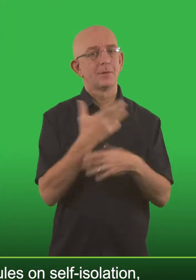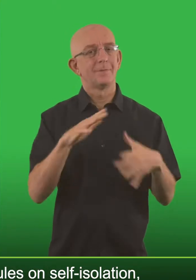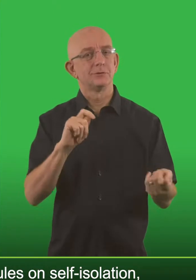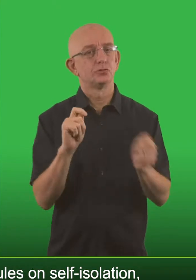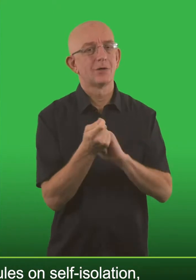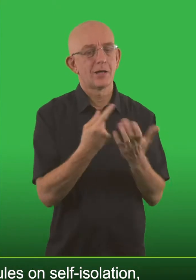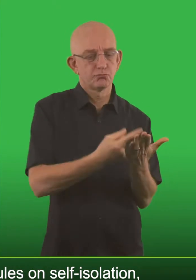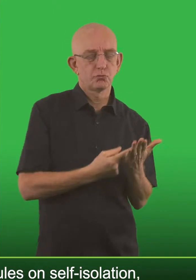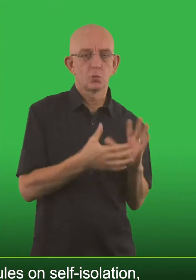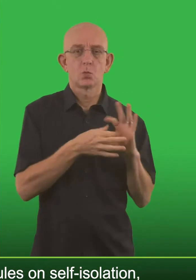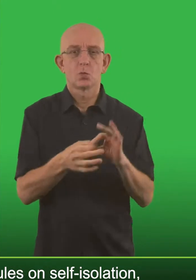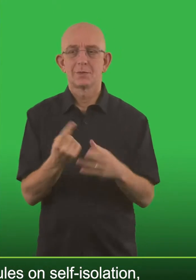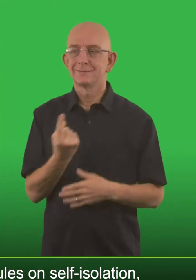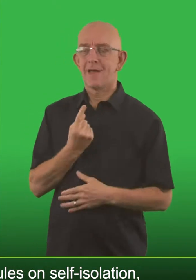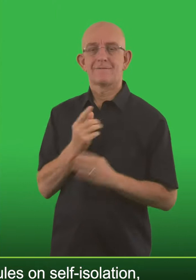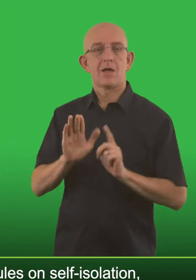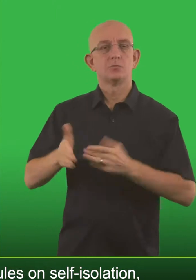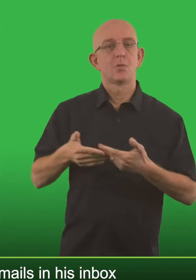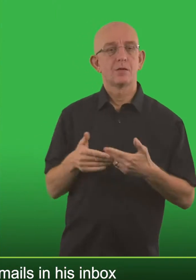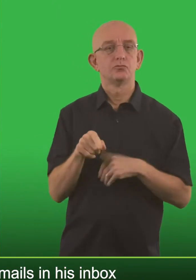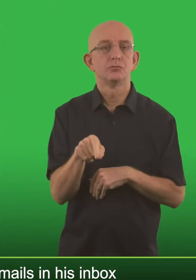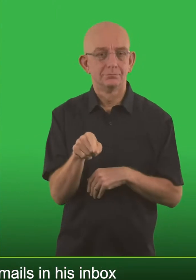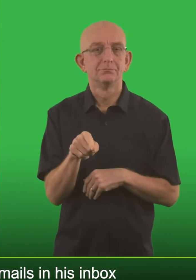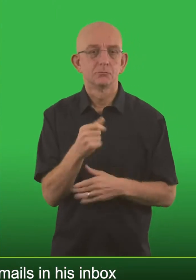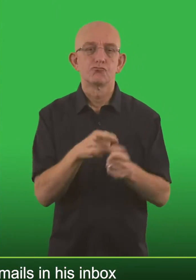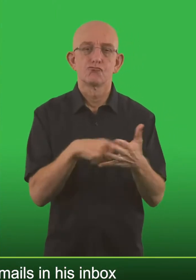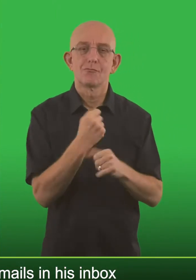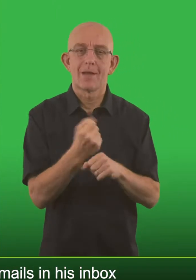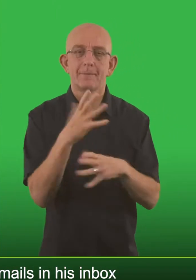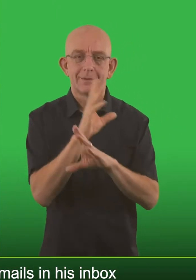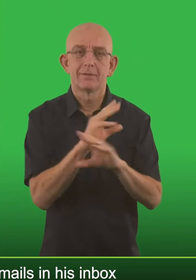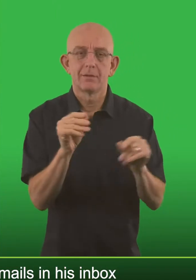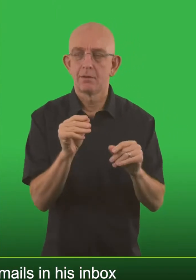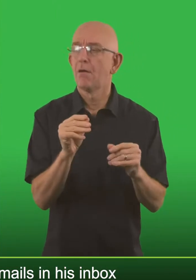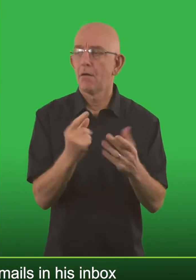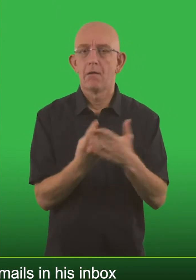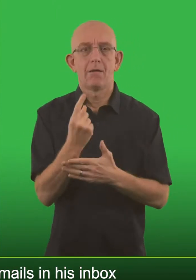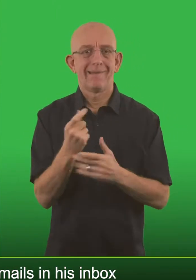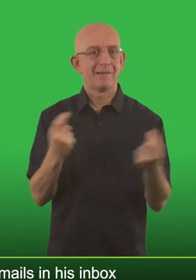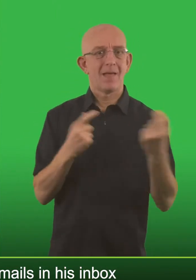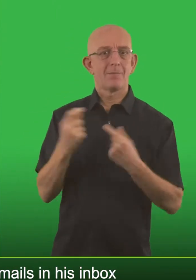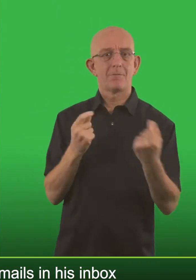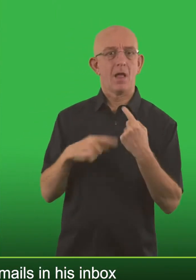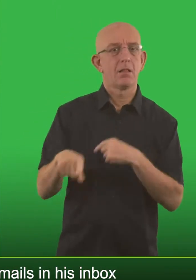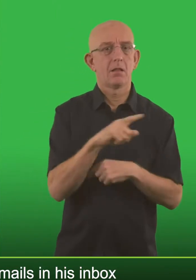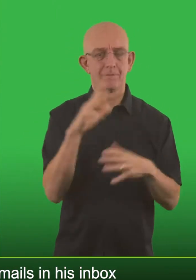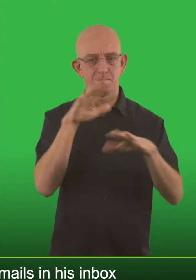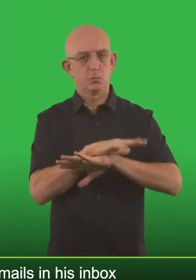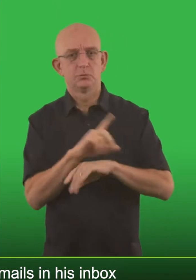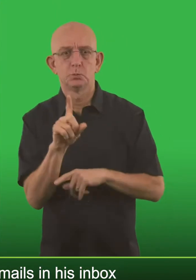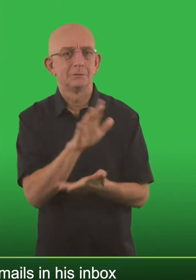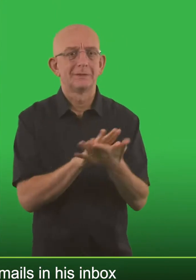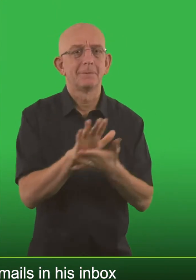So last week there was a change to the rules on self-isolation, and I know that Greg has had a lot of emails in his inbox with confusion from people